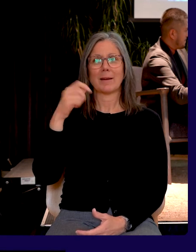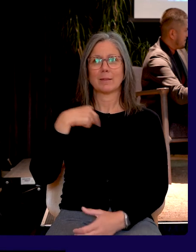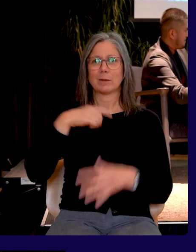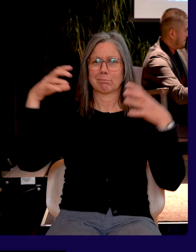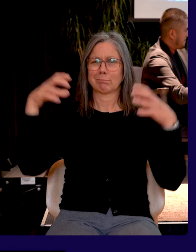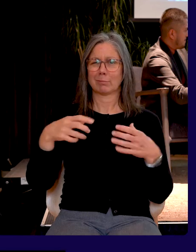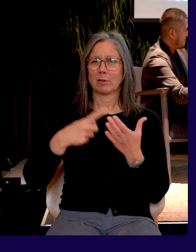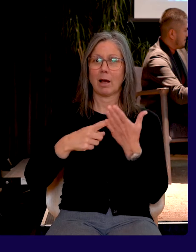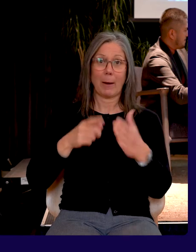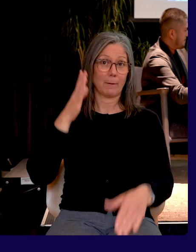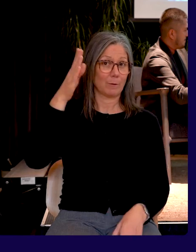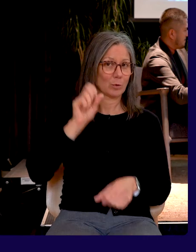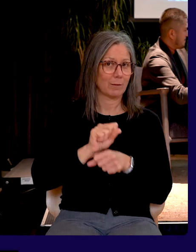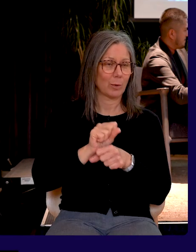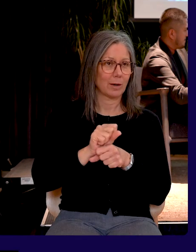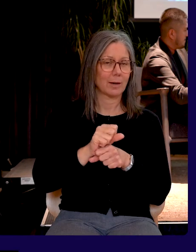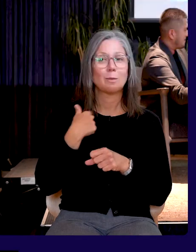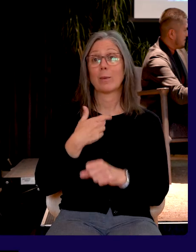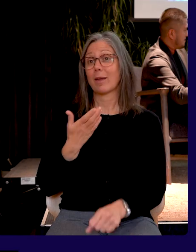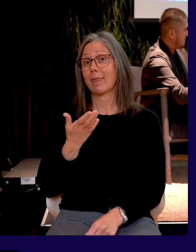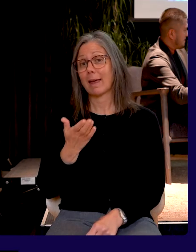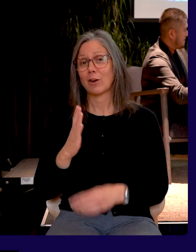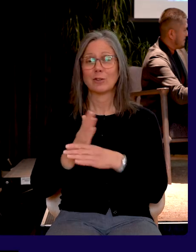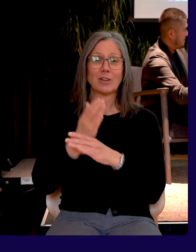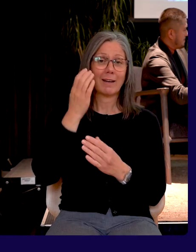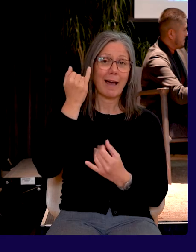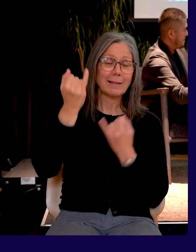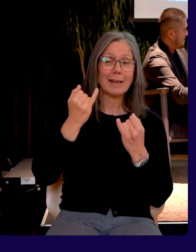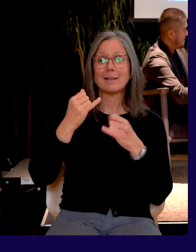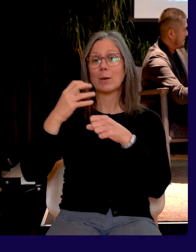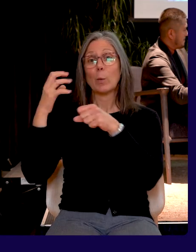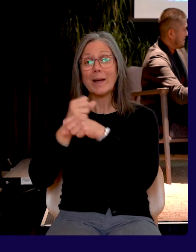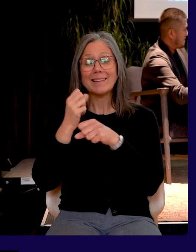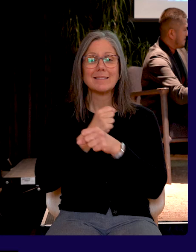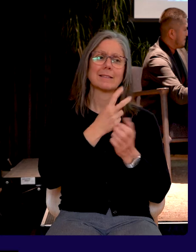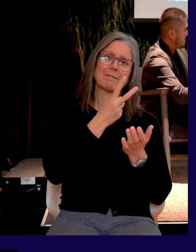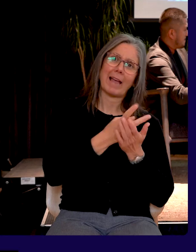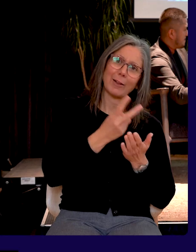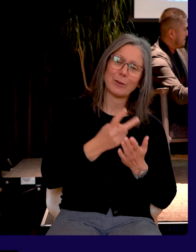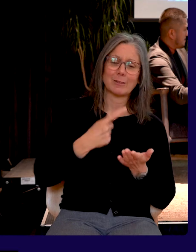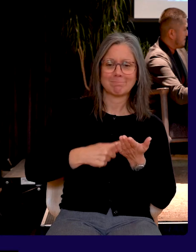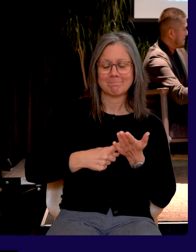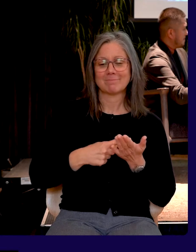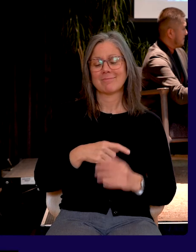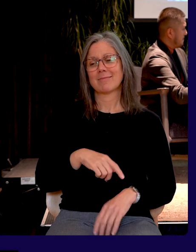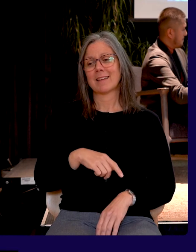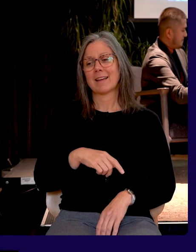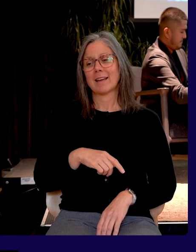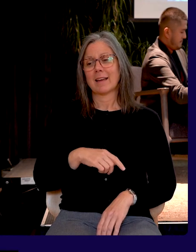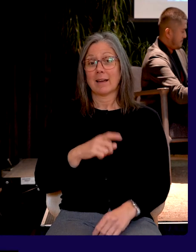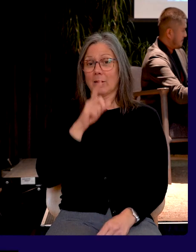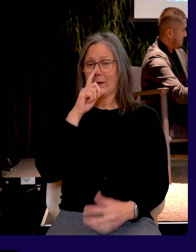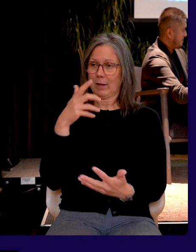about the future of work. And we were there, we were sharing ideas, we were sharing wins, we were sharing failures, and